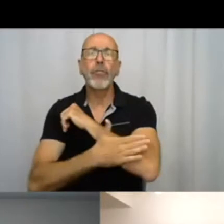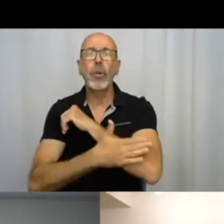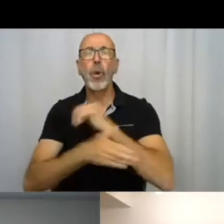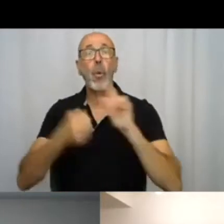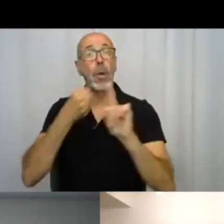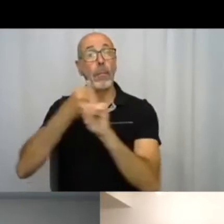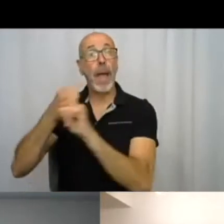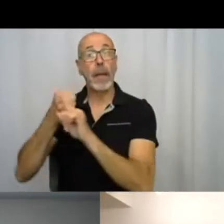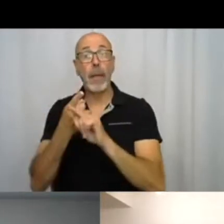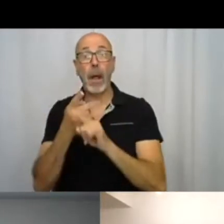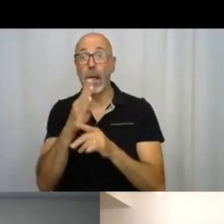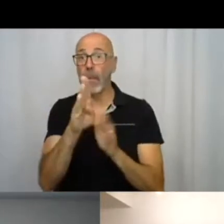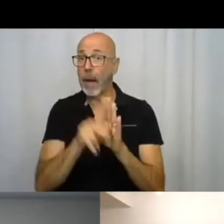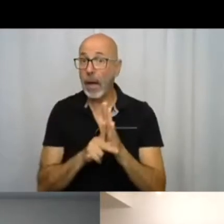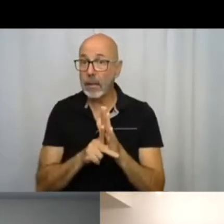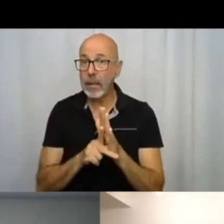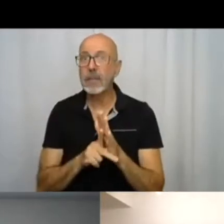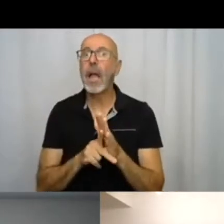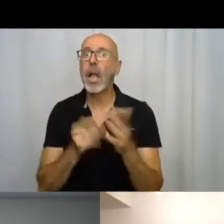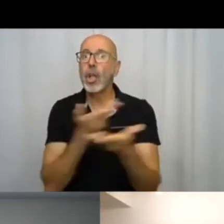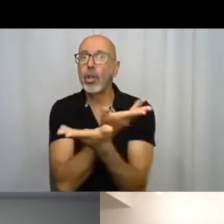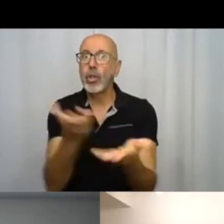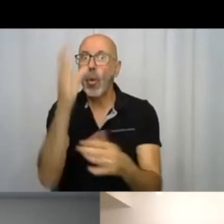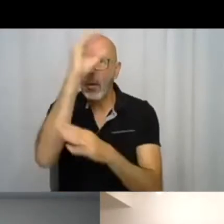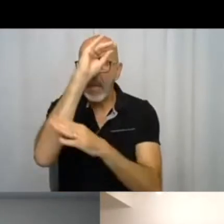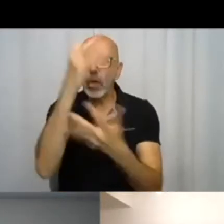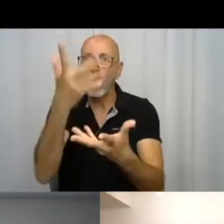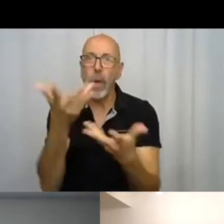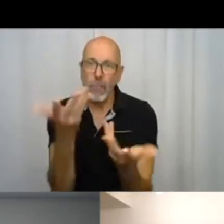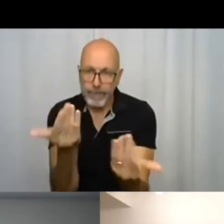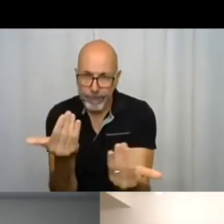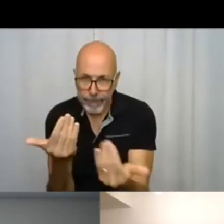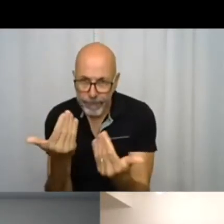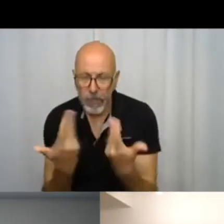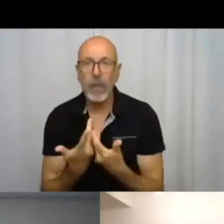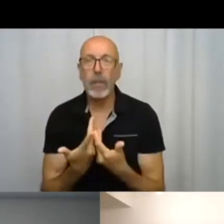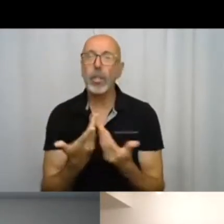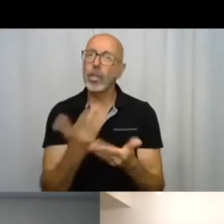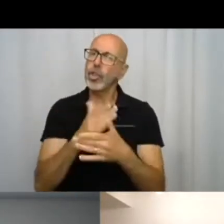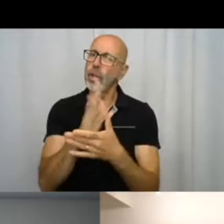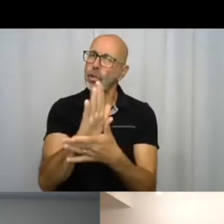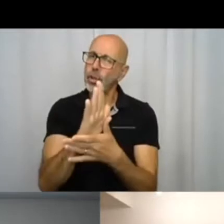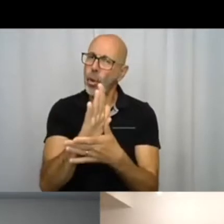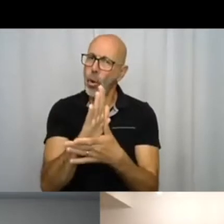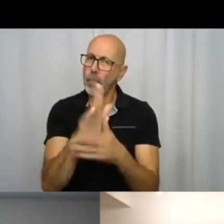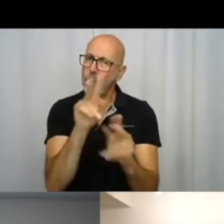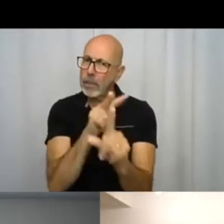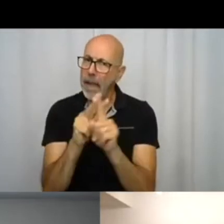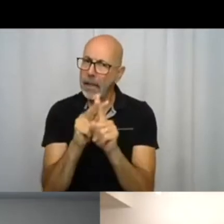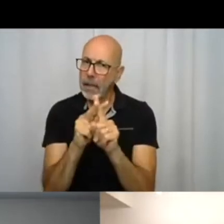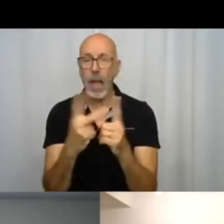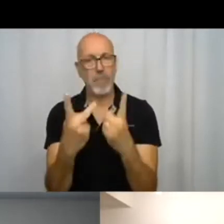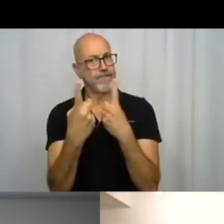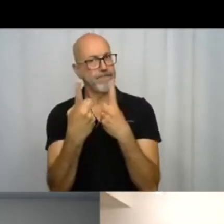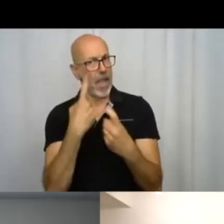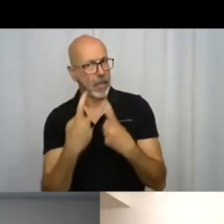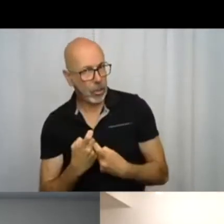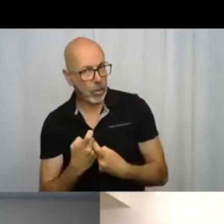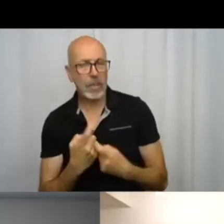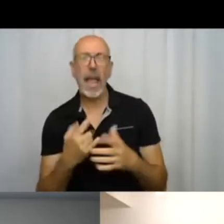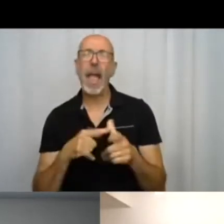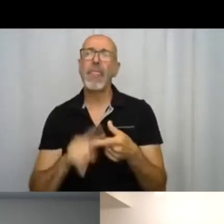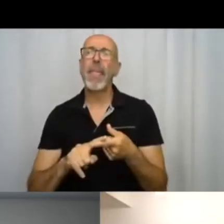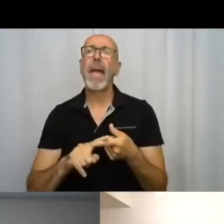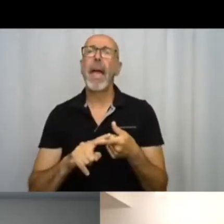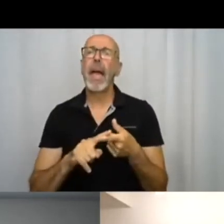by these policies, and we want to hear from you. And today is a chance for you to share your perspective, to ask us questions, and help us, drive an